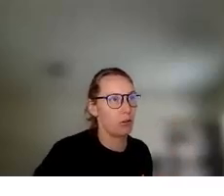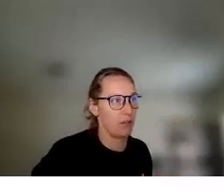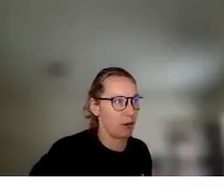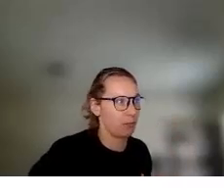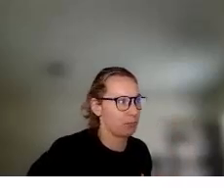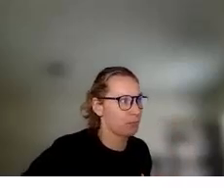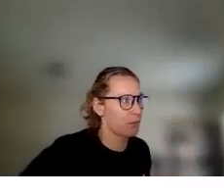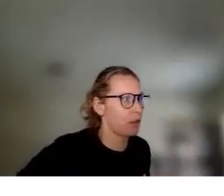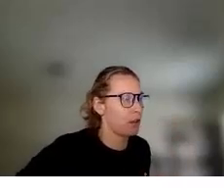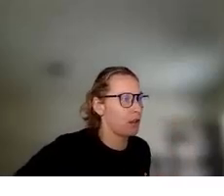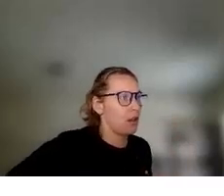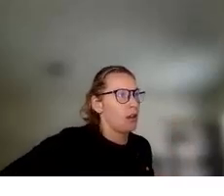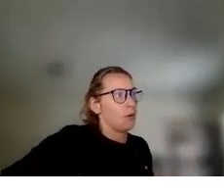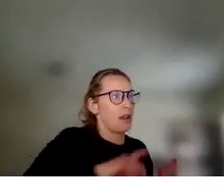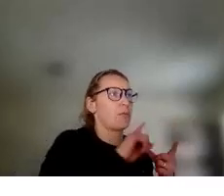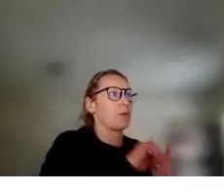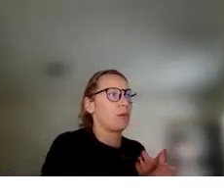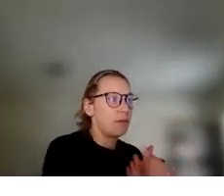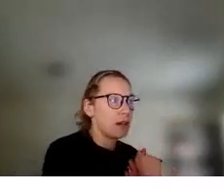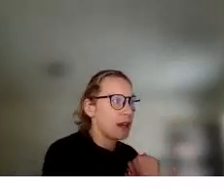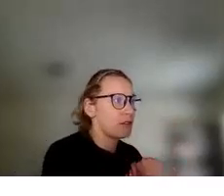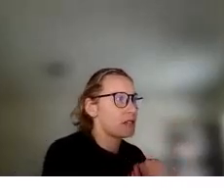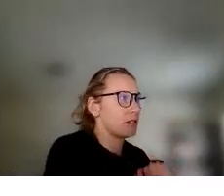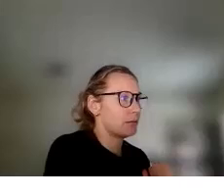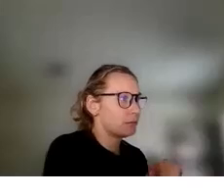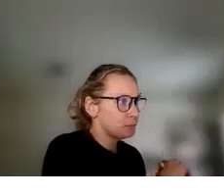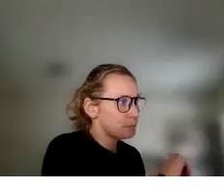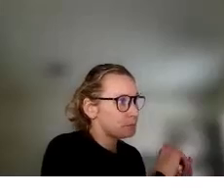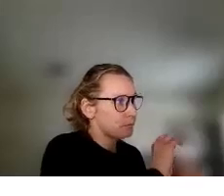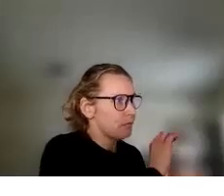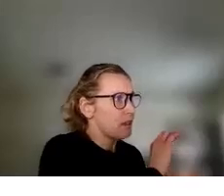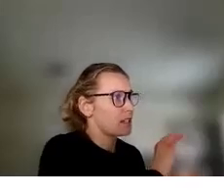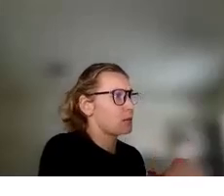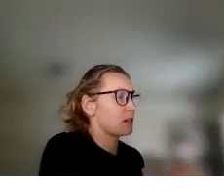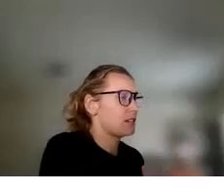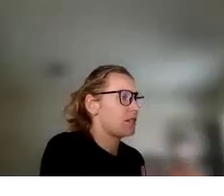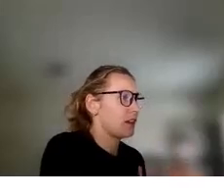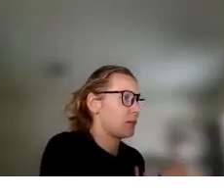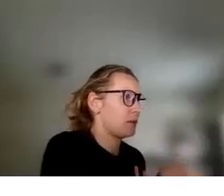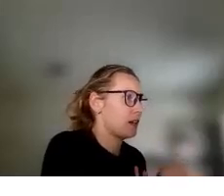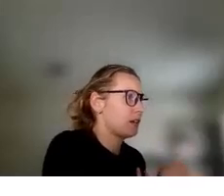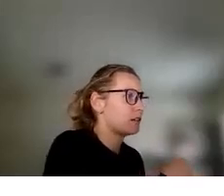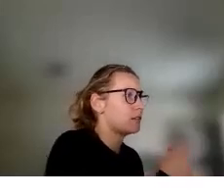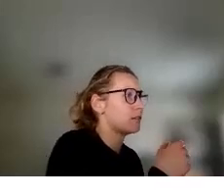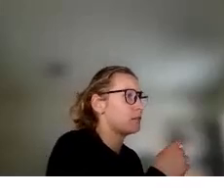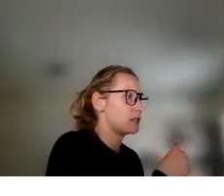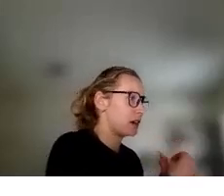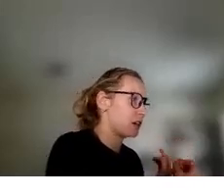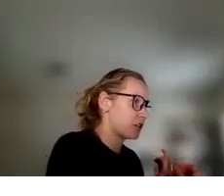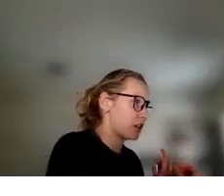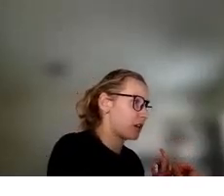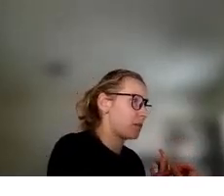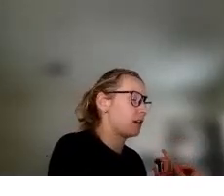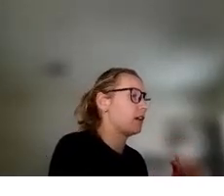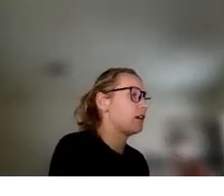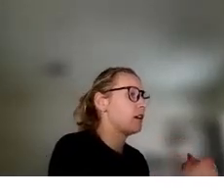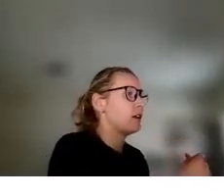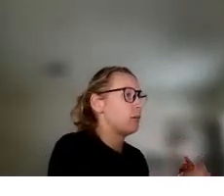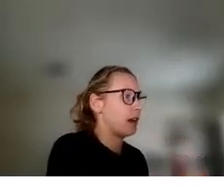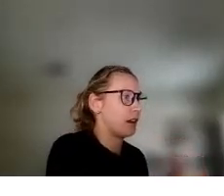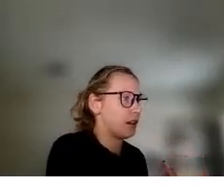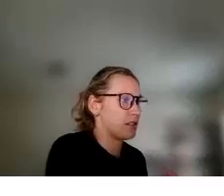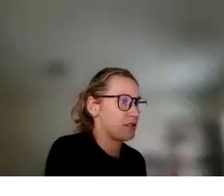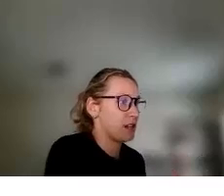under this new waiver. We have bereavement counseling, expressive therapy, massage